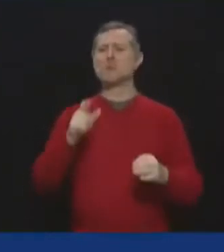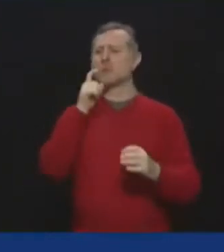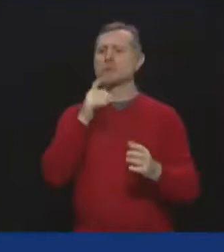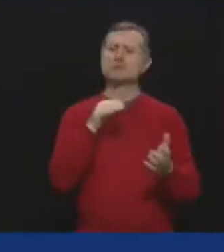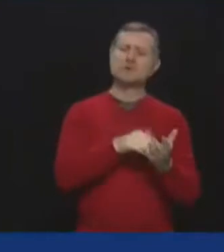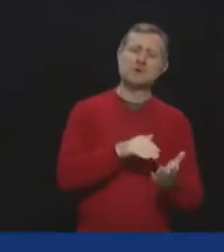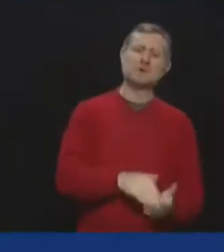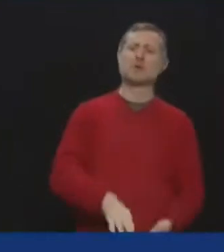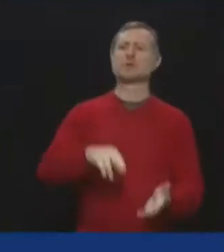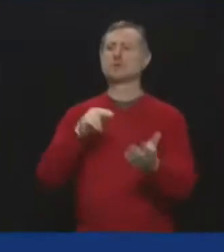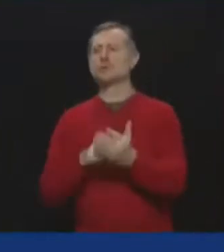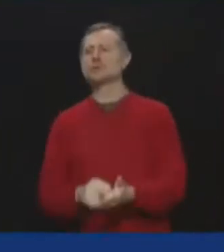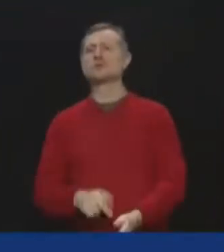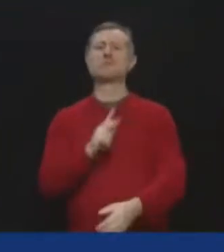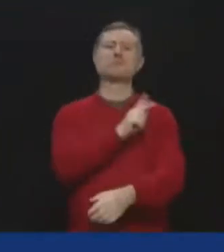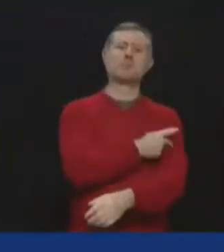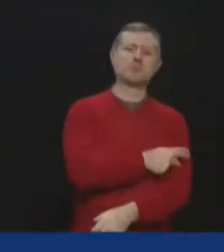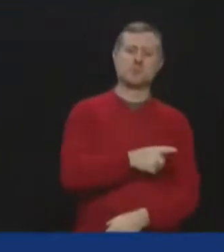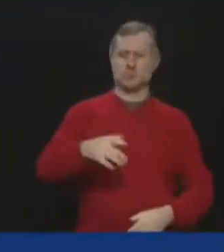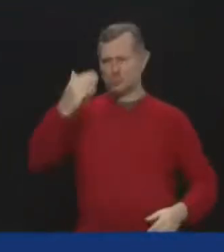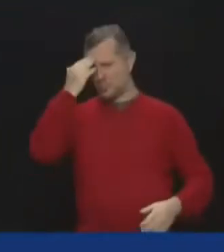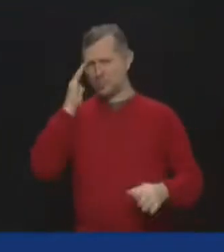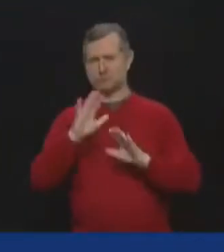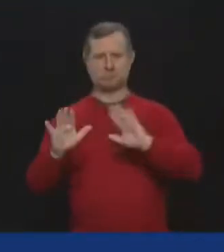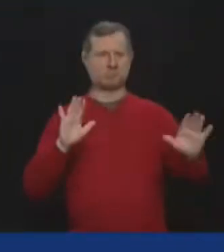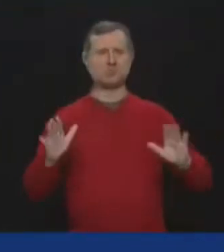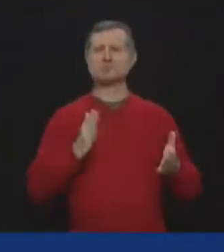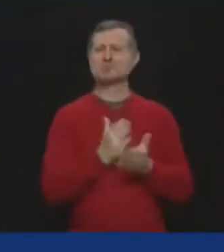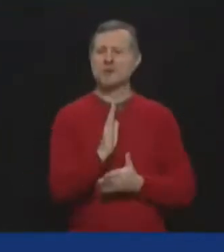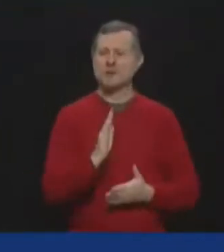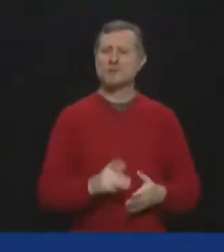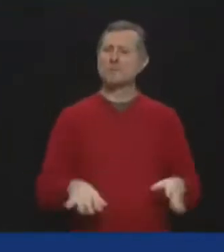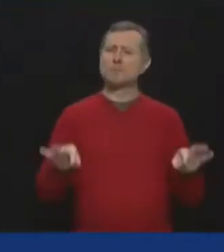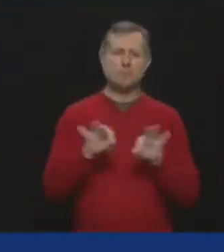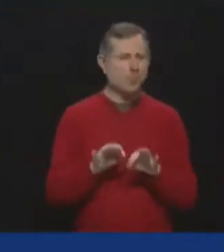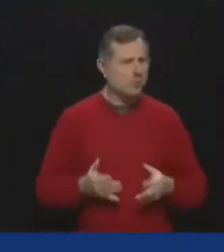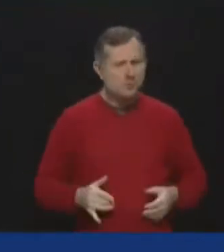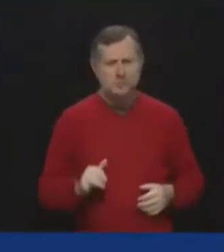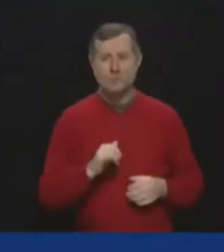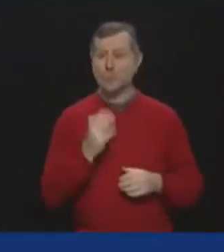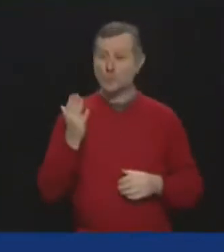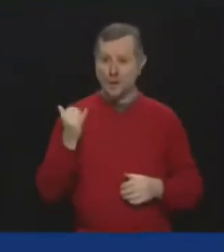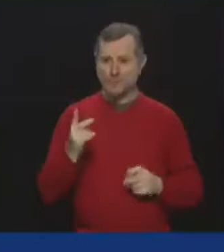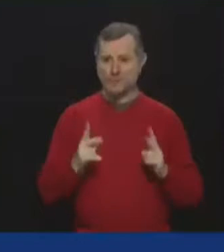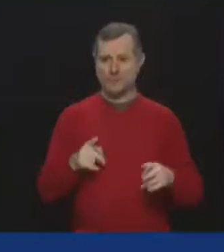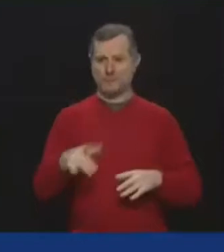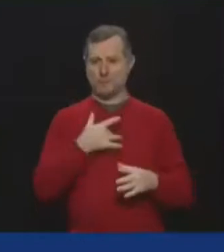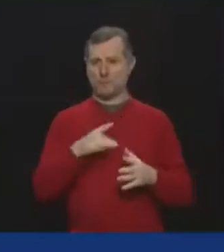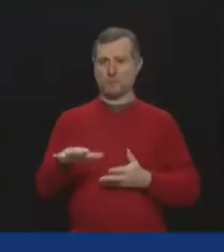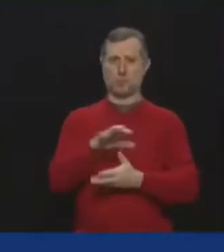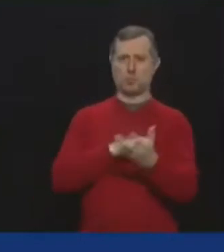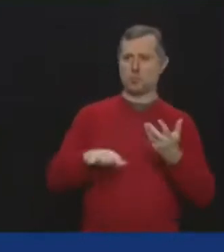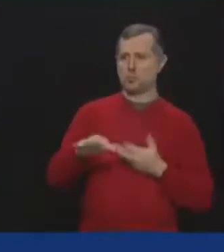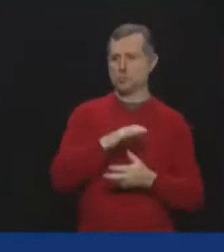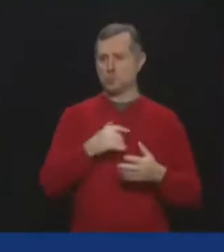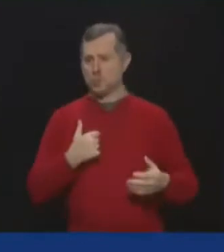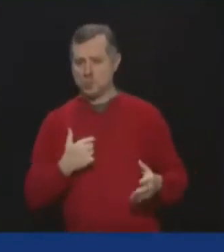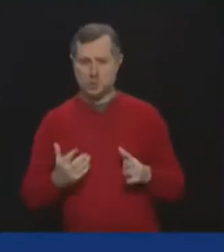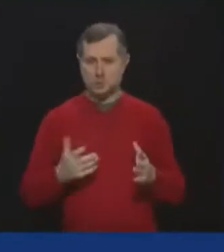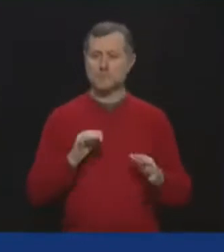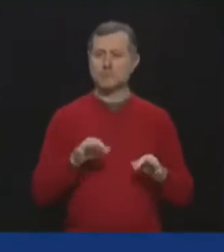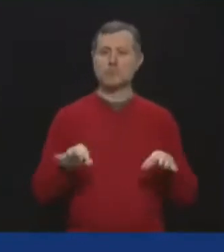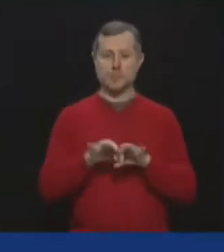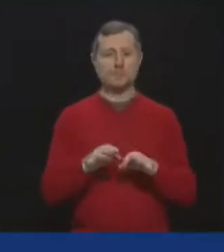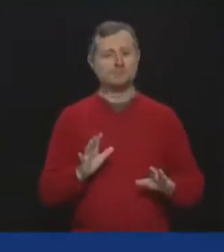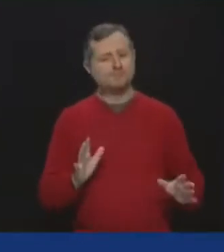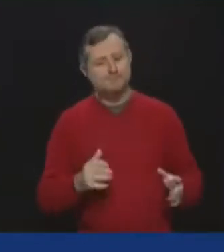so everybody knows their rights. And that's so important because there is a lot of confusion, as the governor said. And so also, too, we fought for the RHA